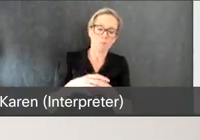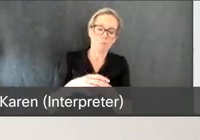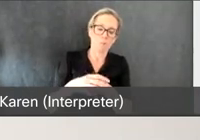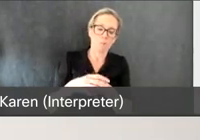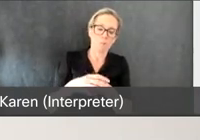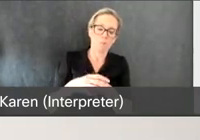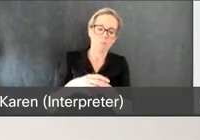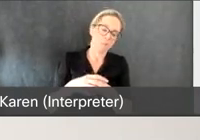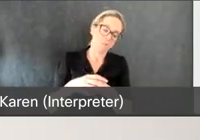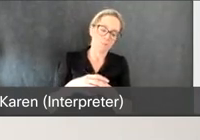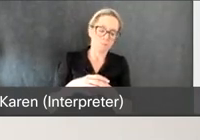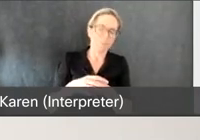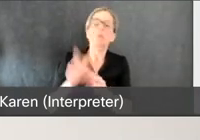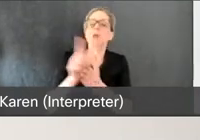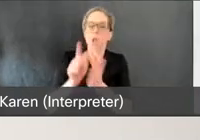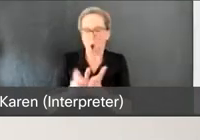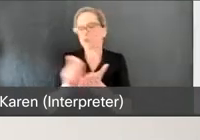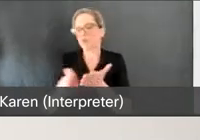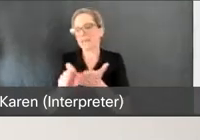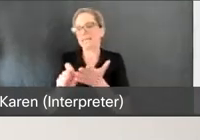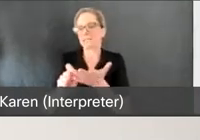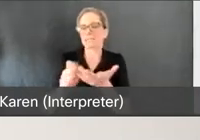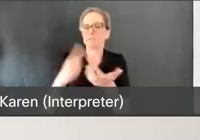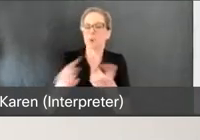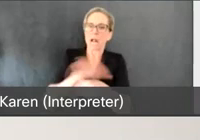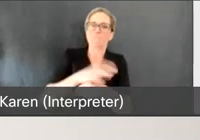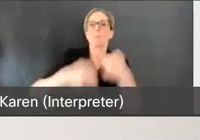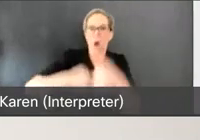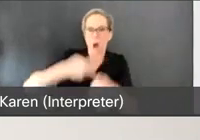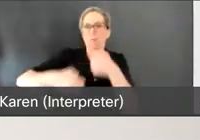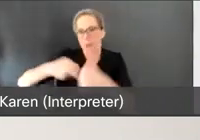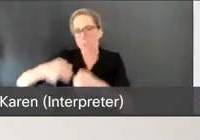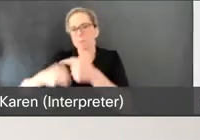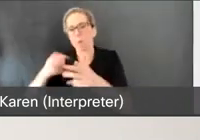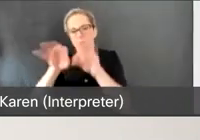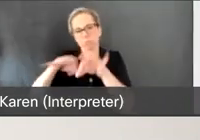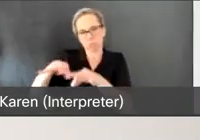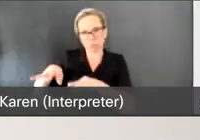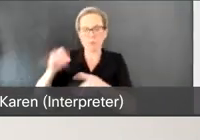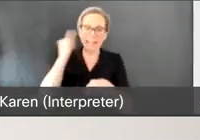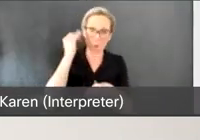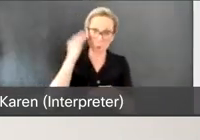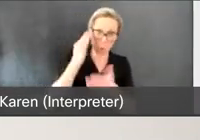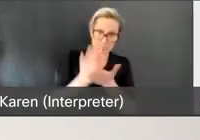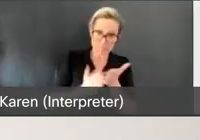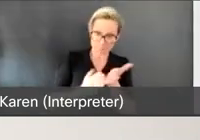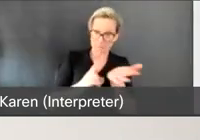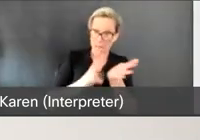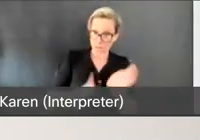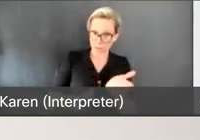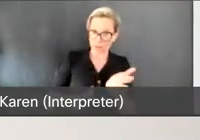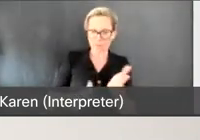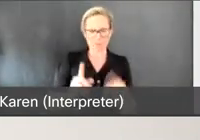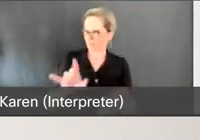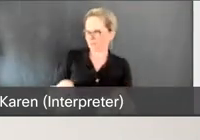of problems that we've seen in cases. And so if you guys know contractors and you're like, this has never happened